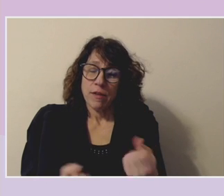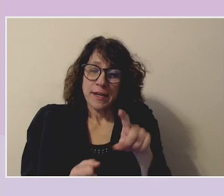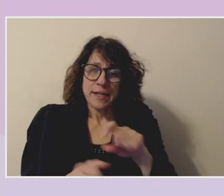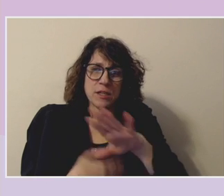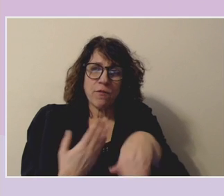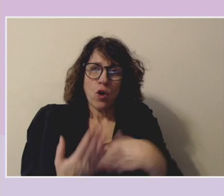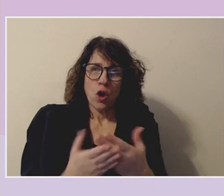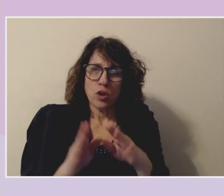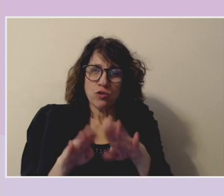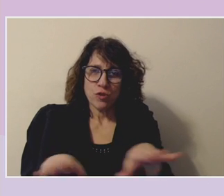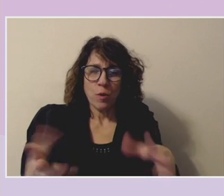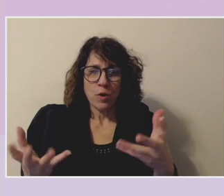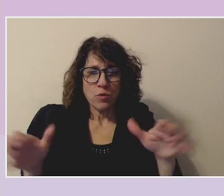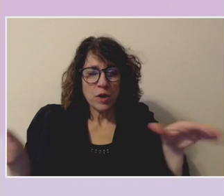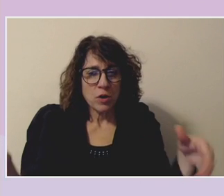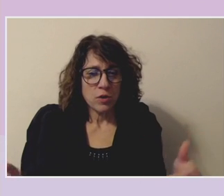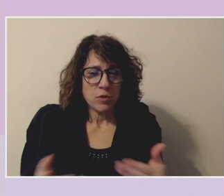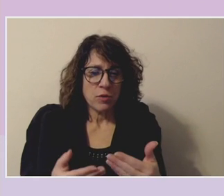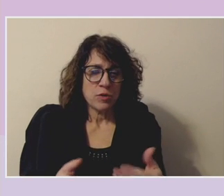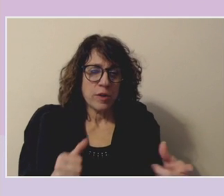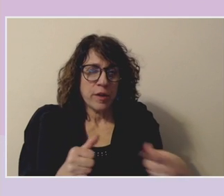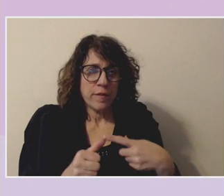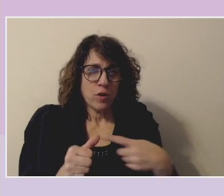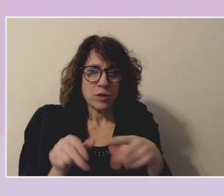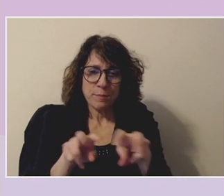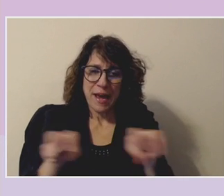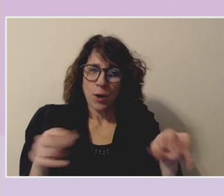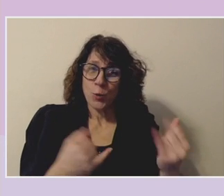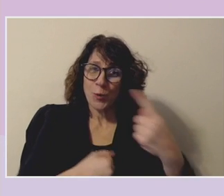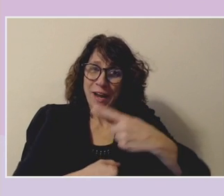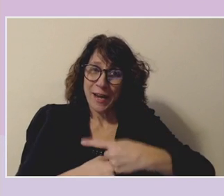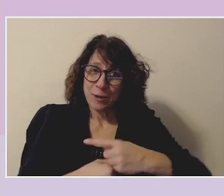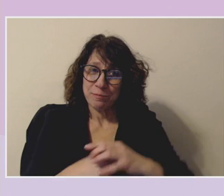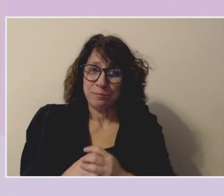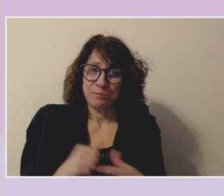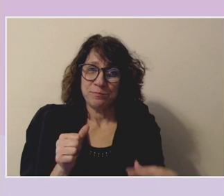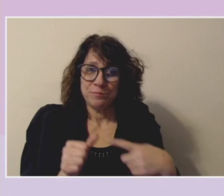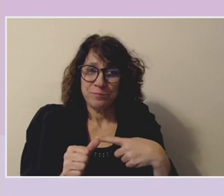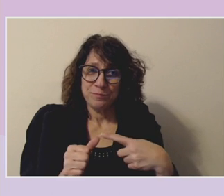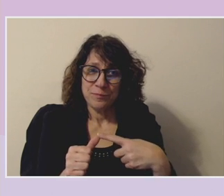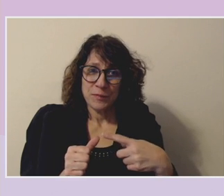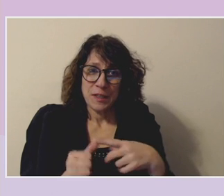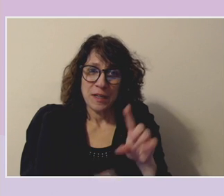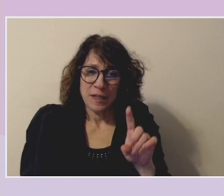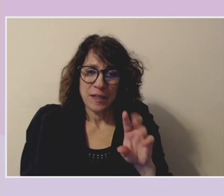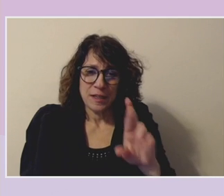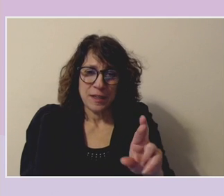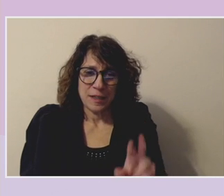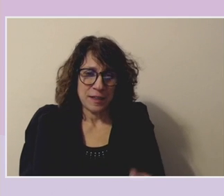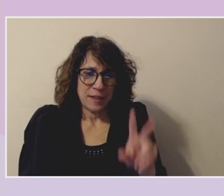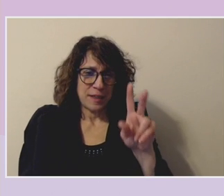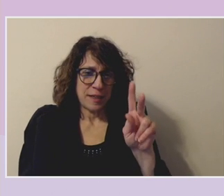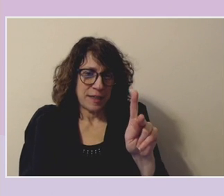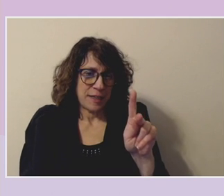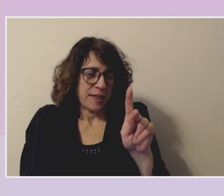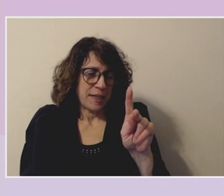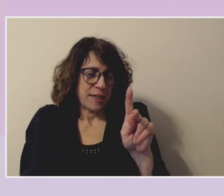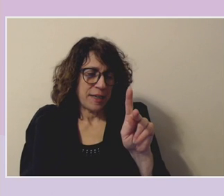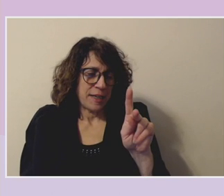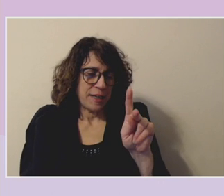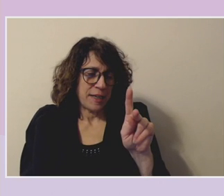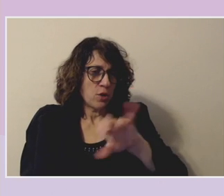I'd like to introduce you to our first panel today. First, we have Dr. Kima Joy Taylor,